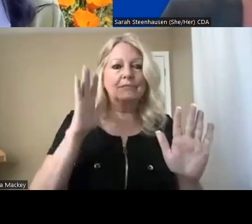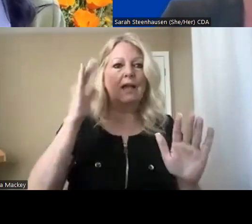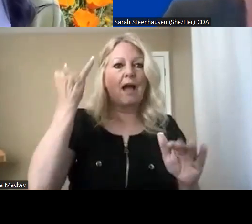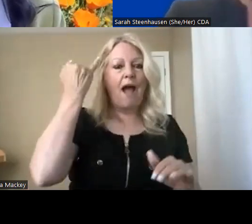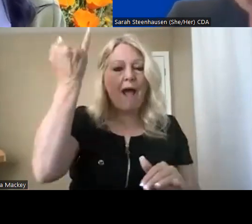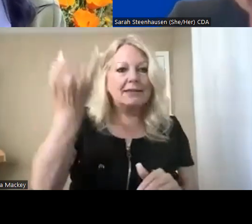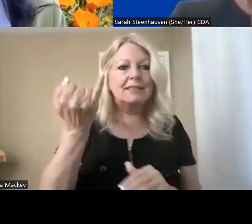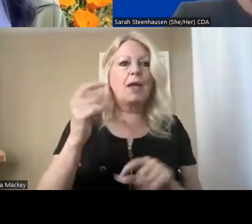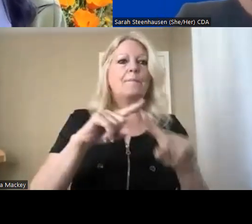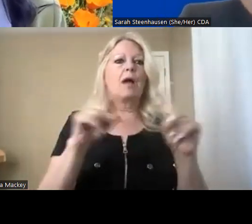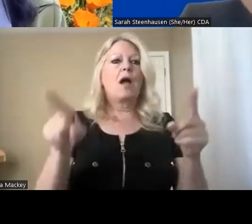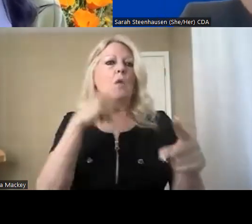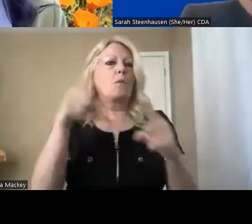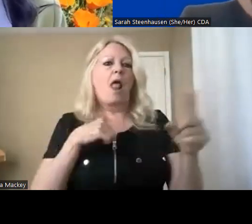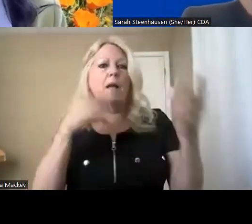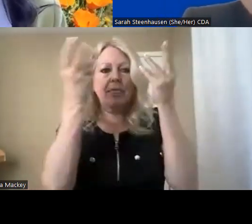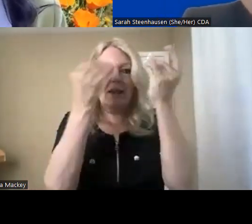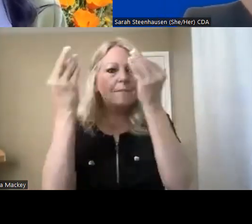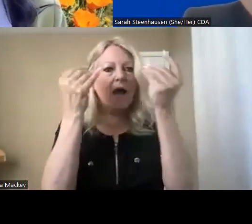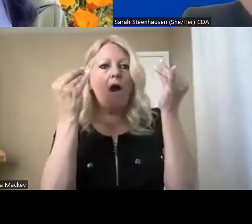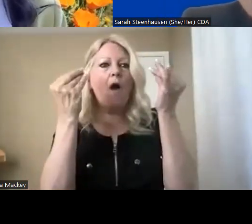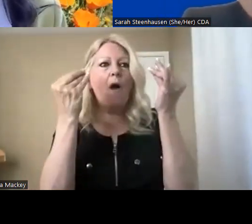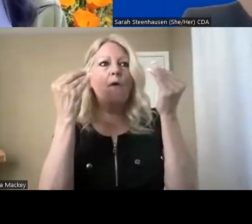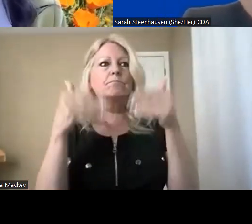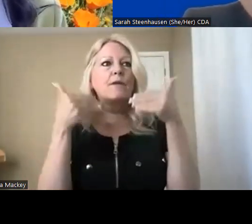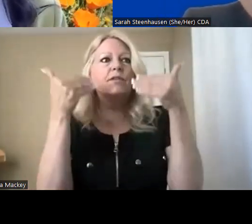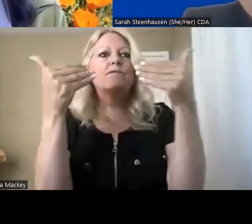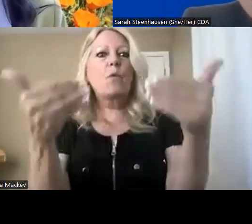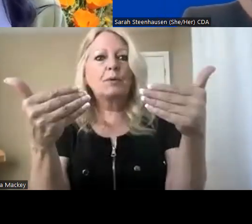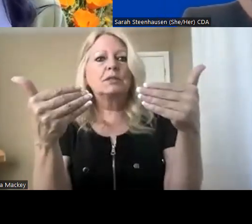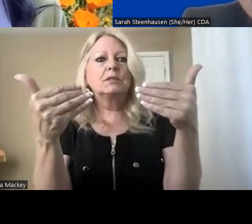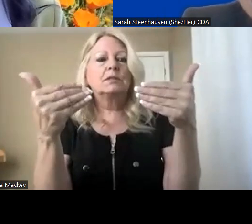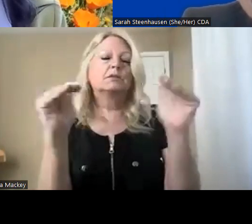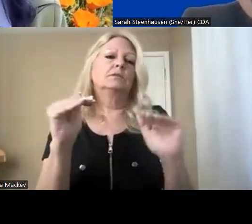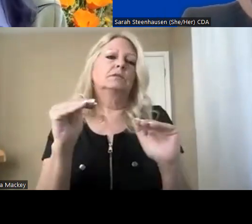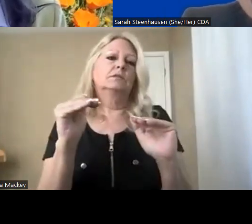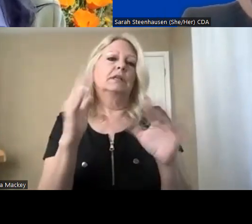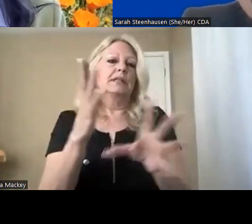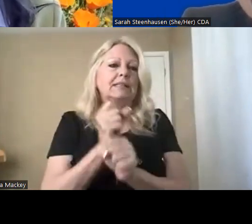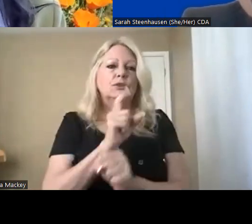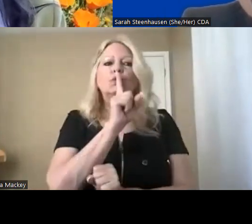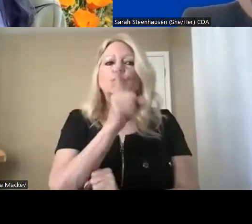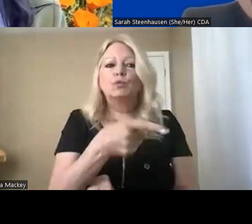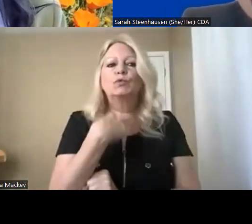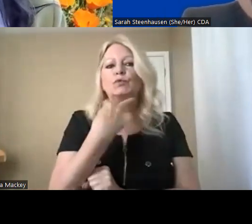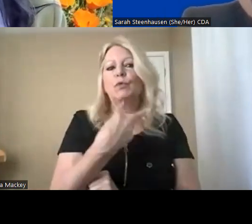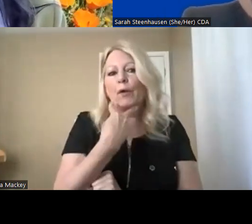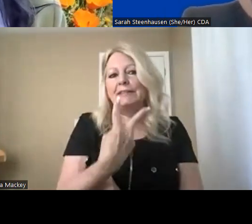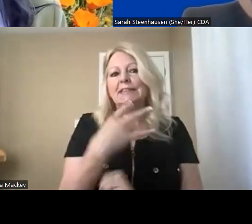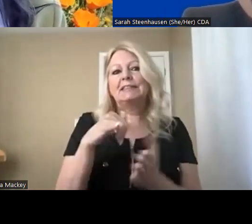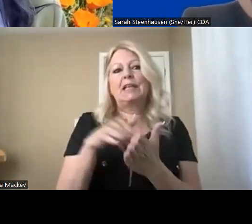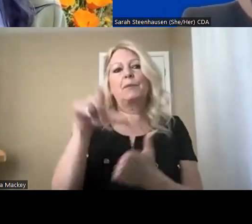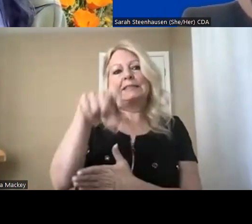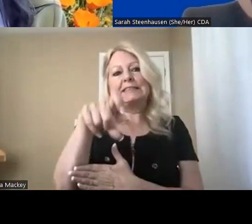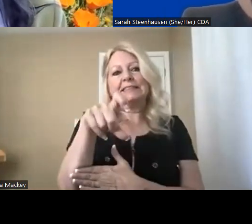thinking about moving forward to really get the true voices that we need at the table,